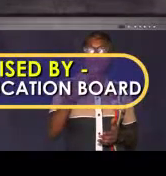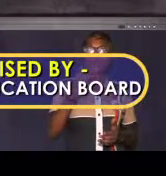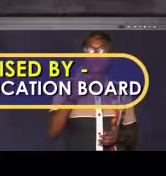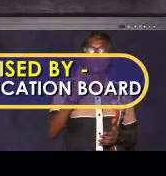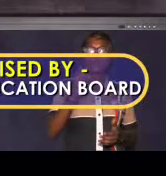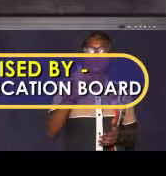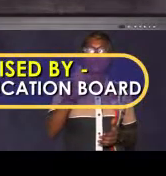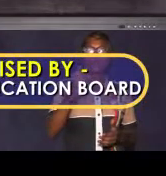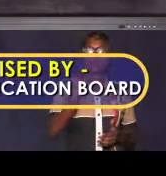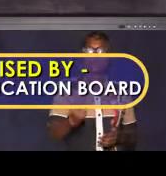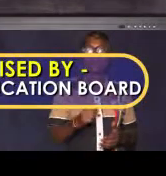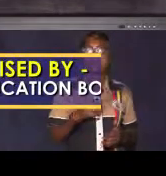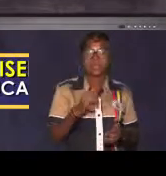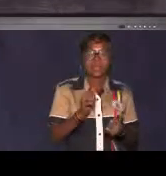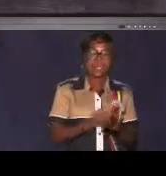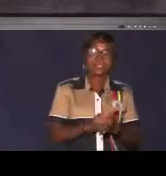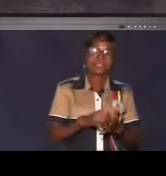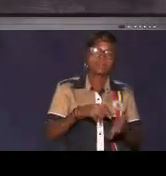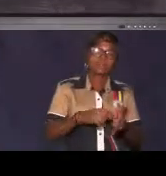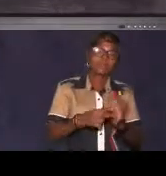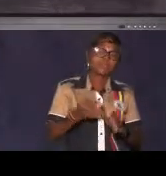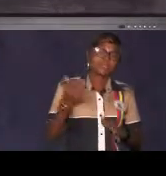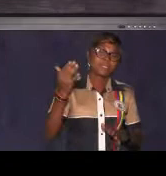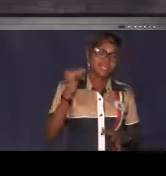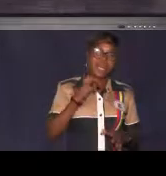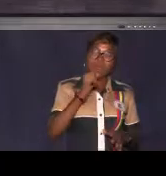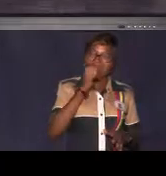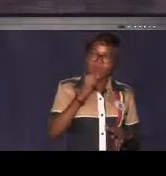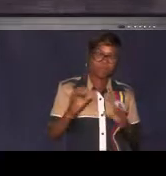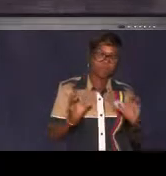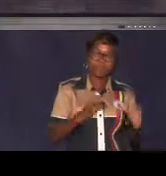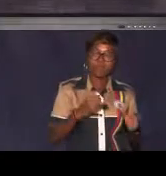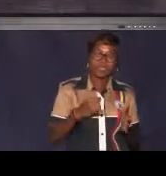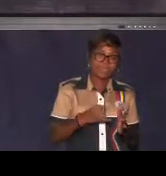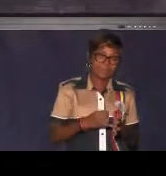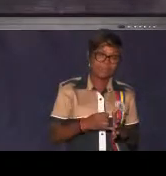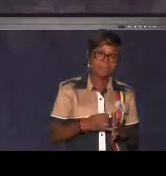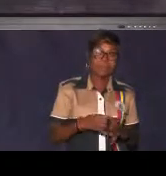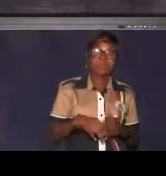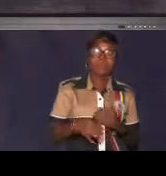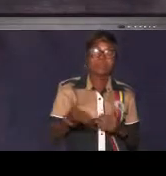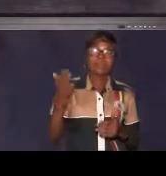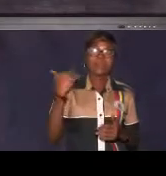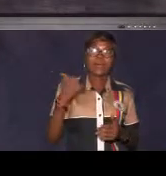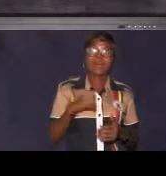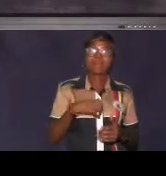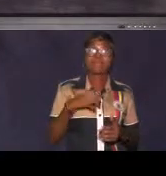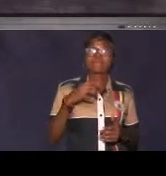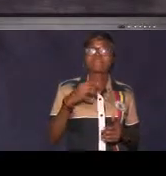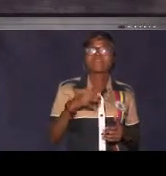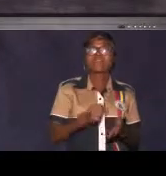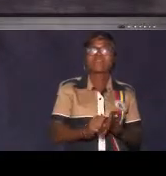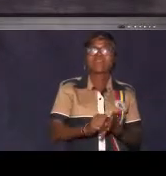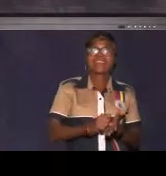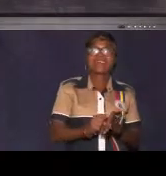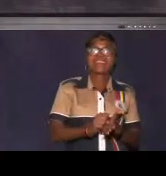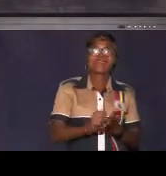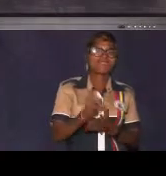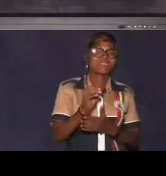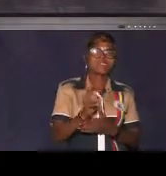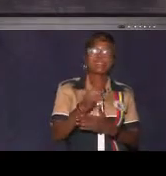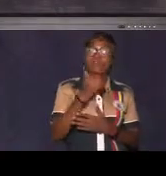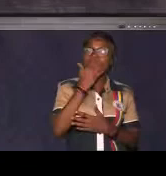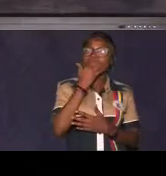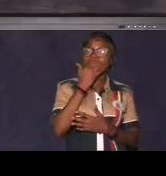wheat. That means I have done it in the past. I have grounded the wheat is incorrect. It